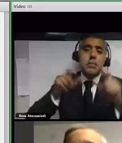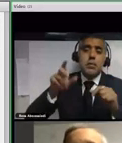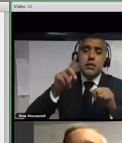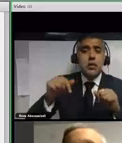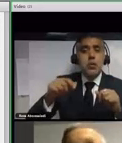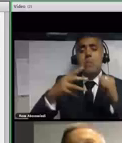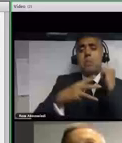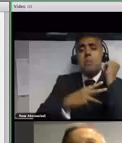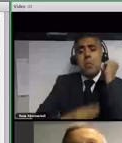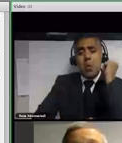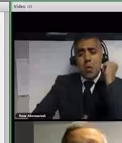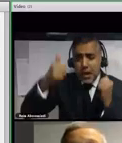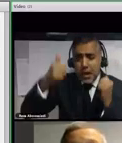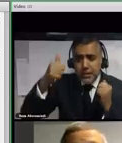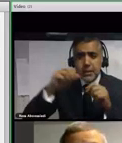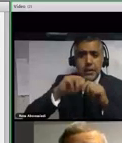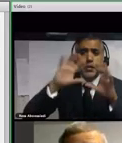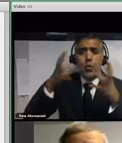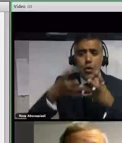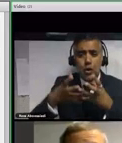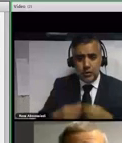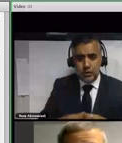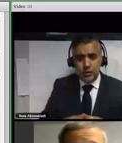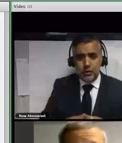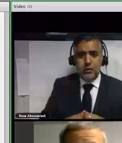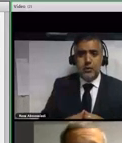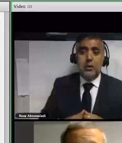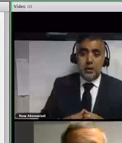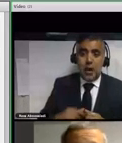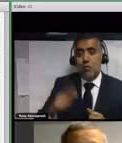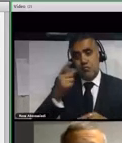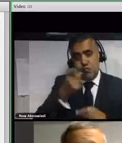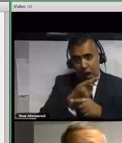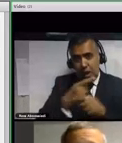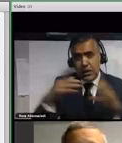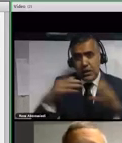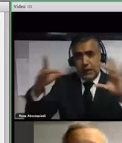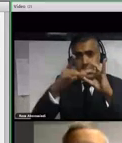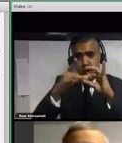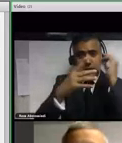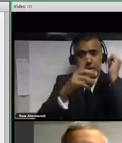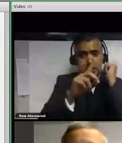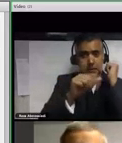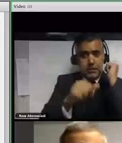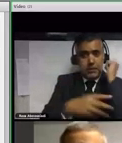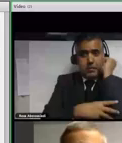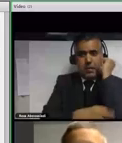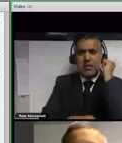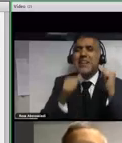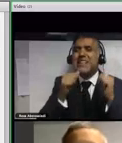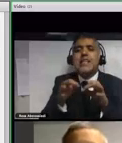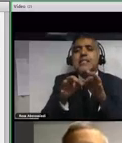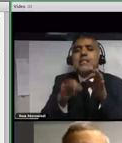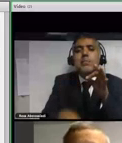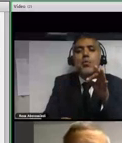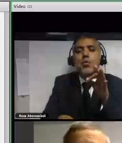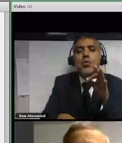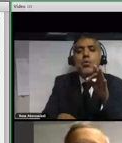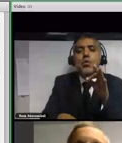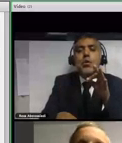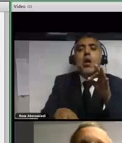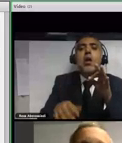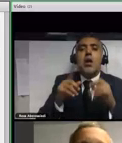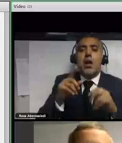in the world. Now, there is a very big connection between disability and poverty, but it's not that simple. And if one approaches